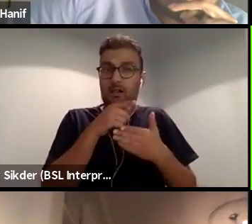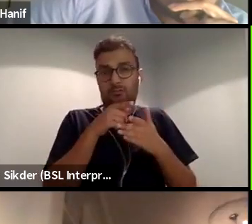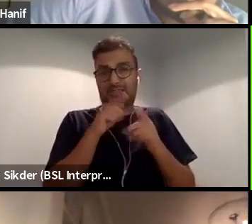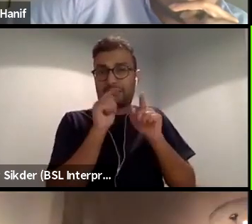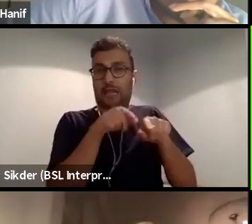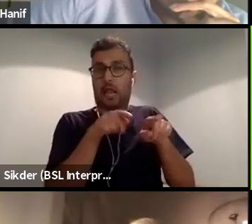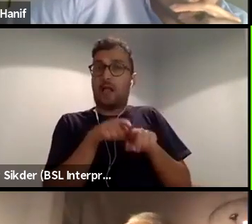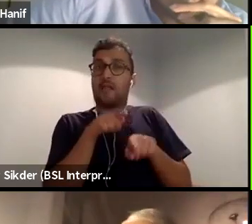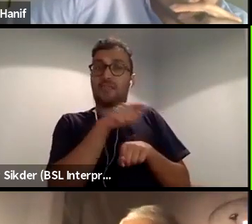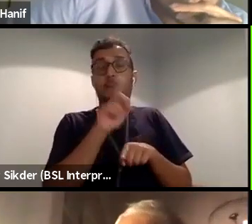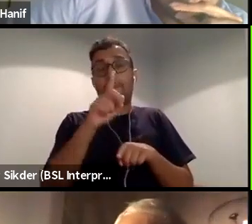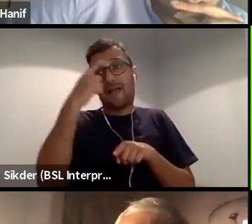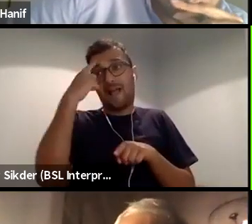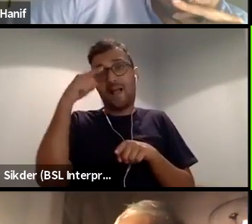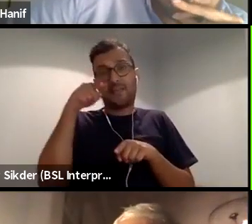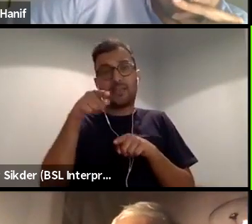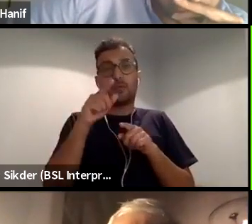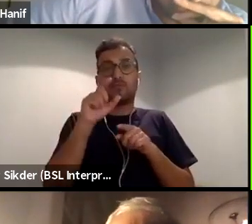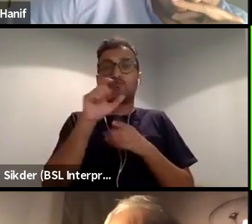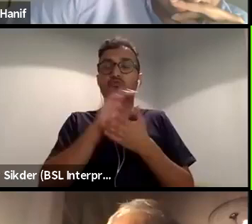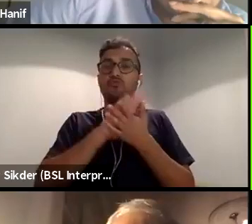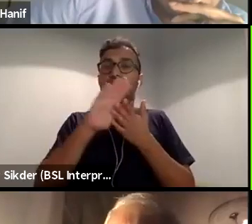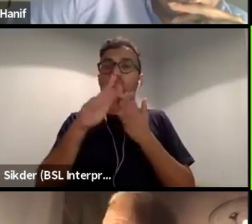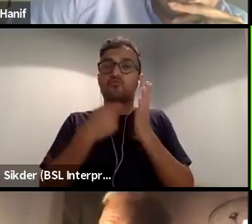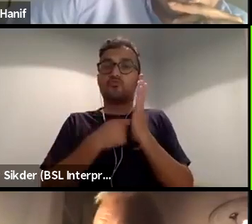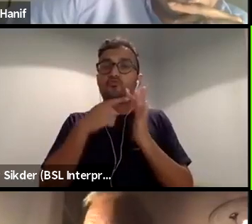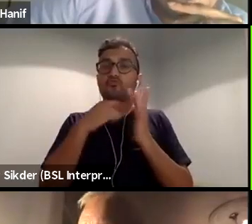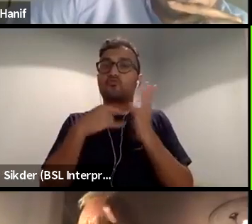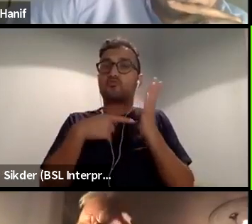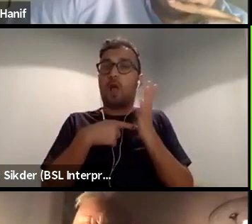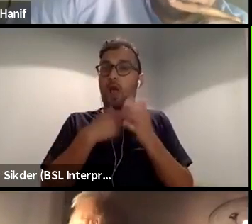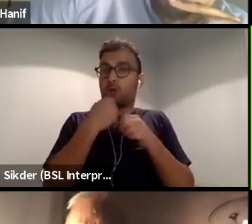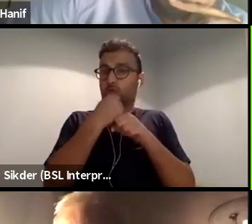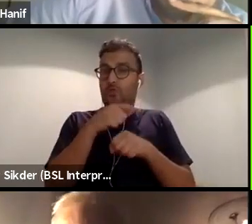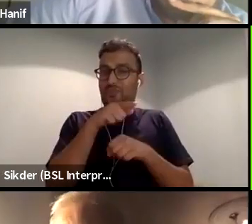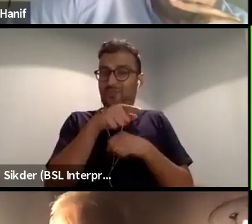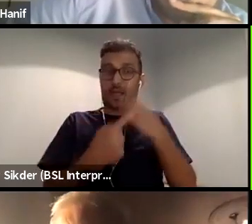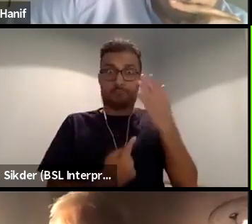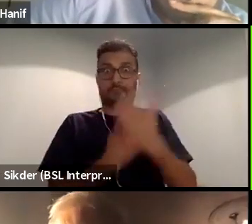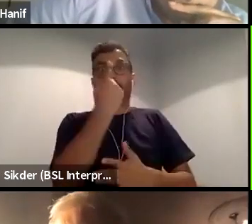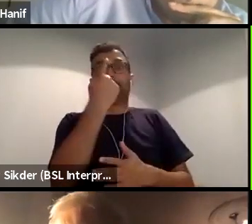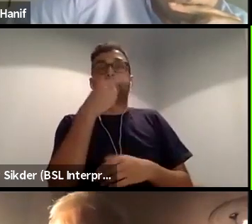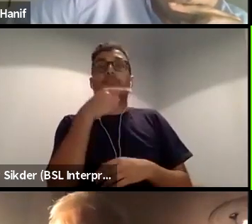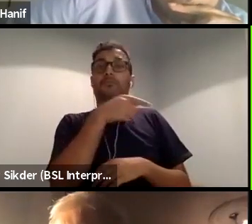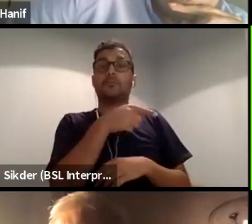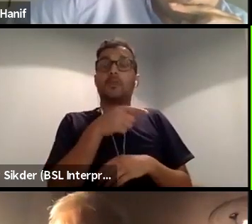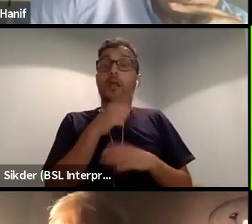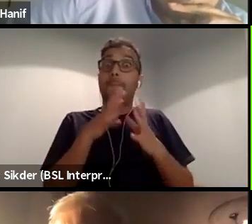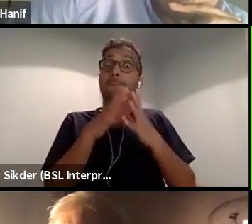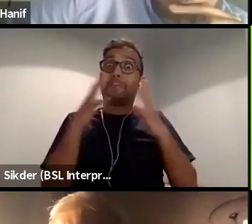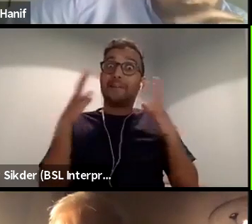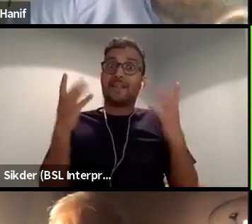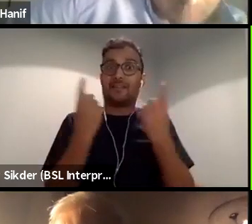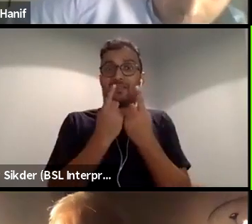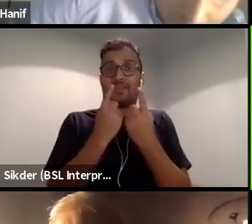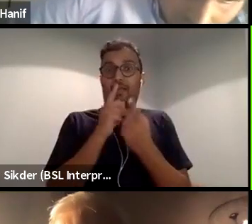to come out of that incident was having the leader of a nation